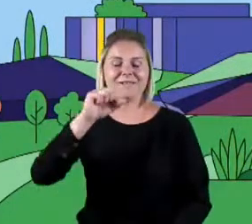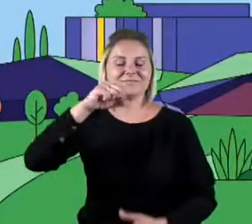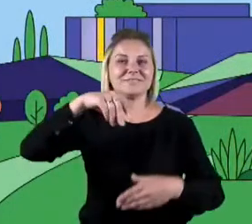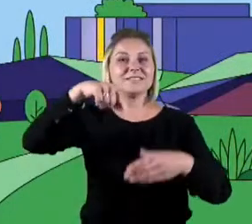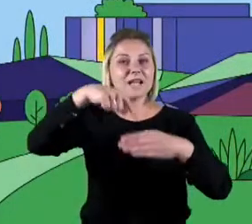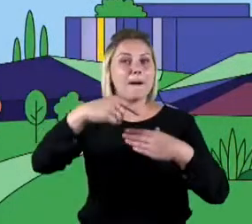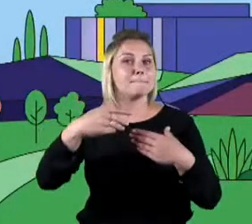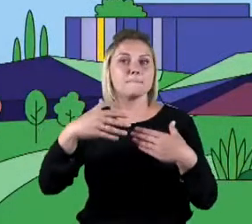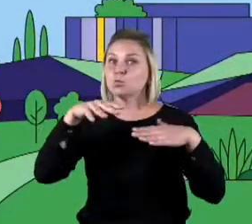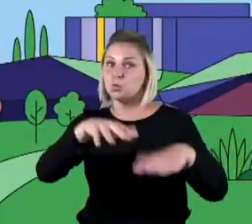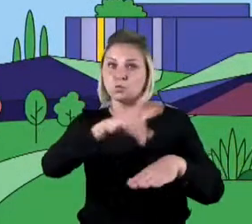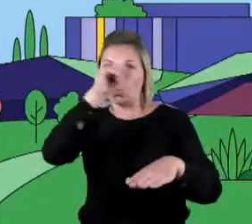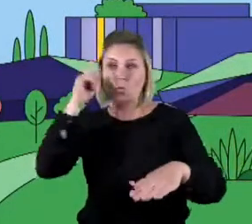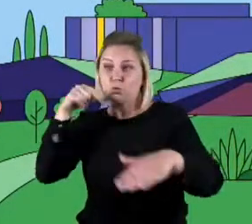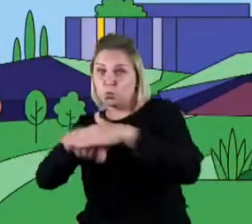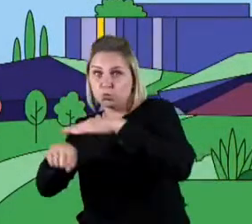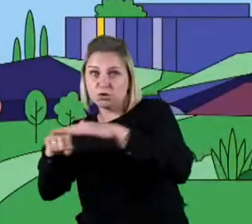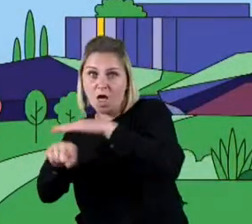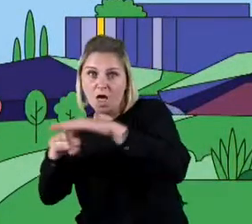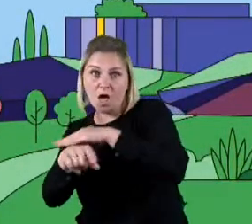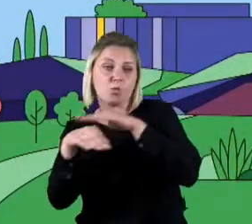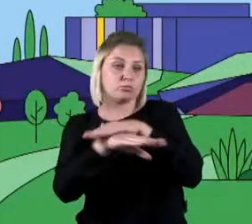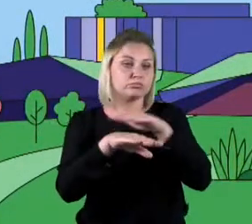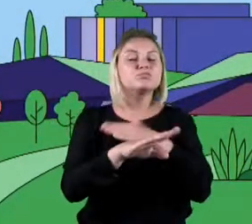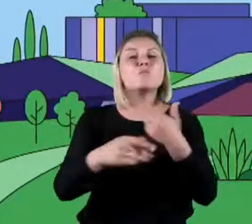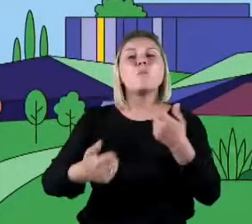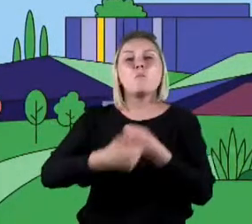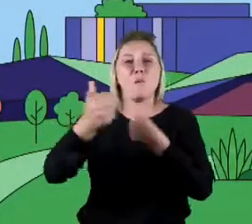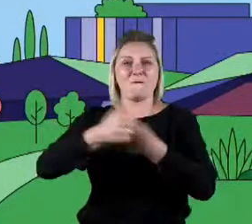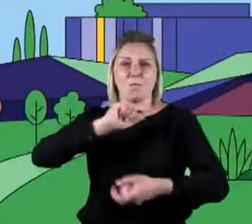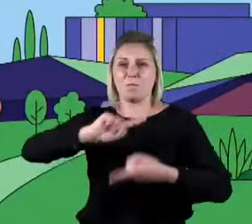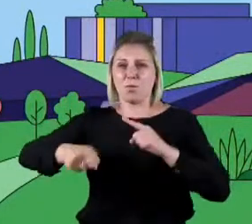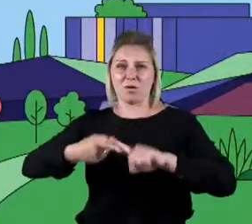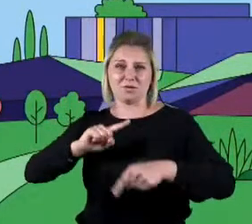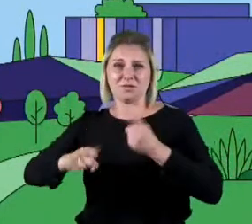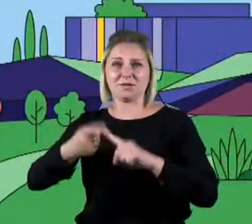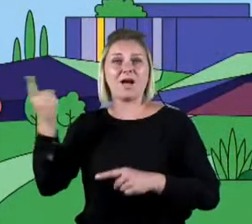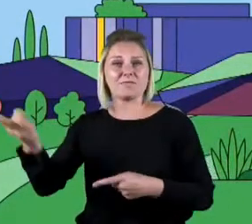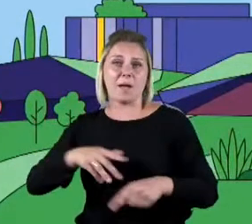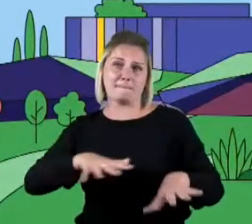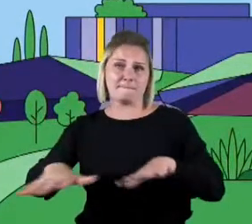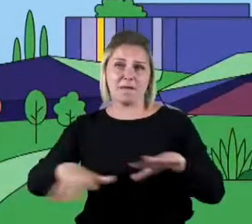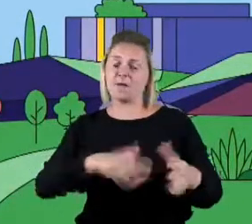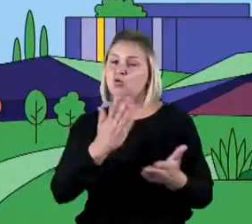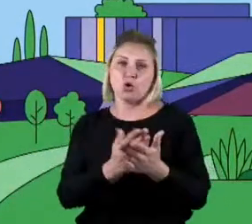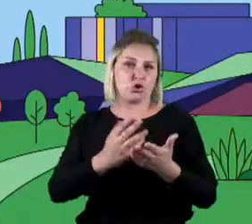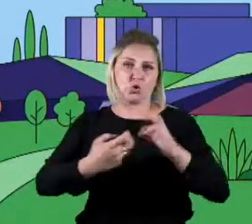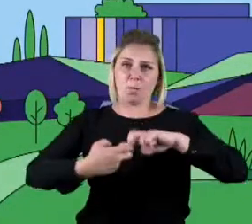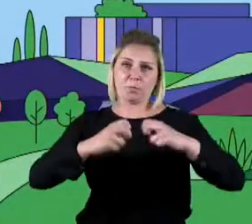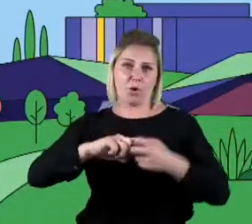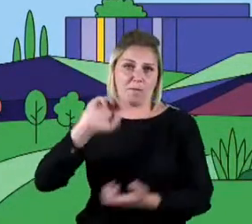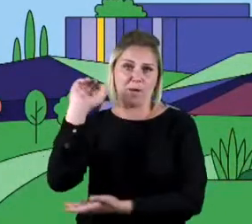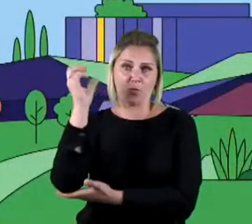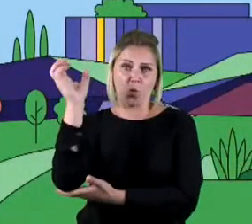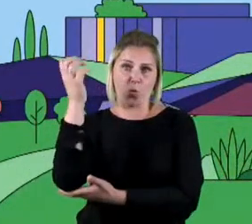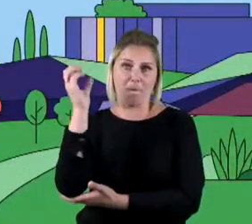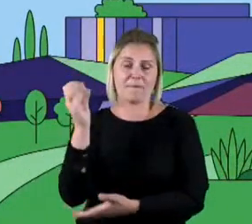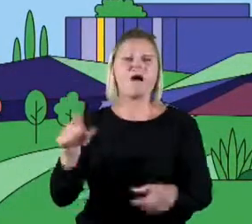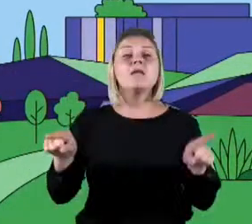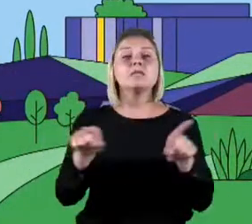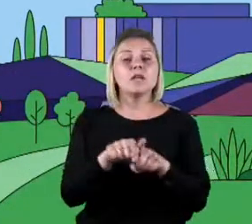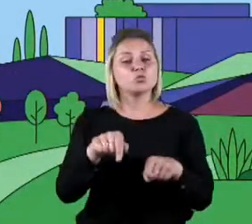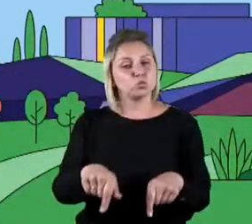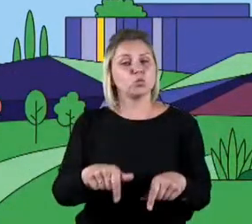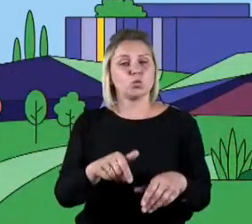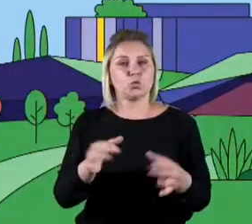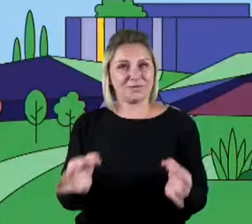time has caused 1 million migrants to come into our country due to political